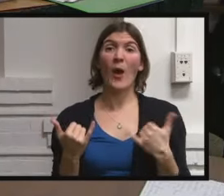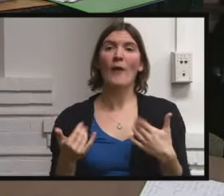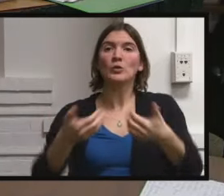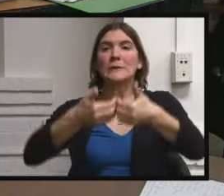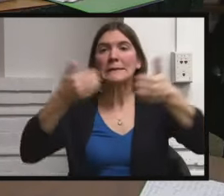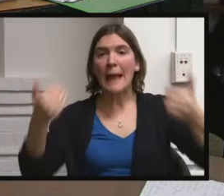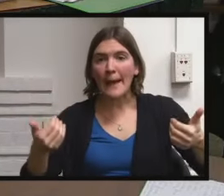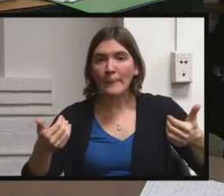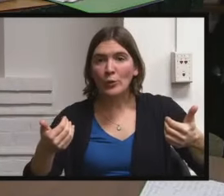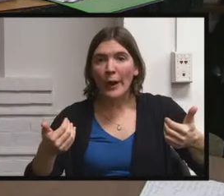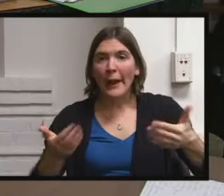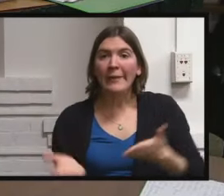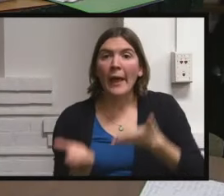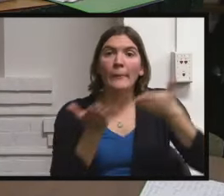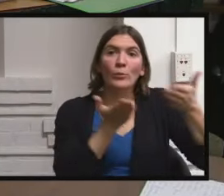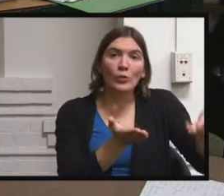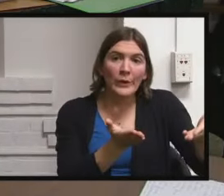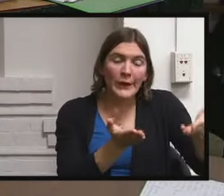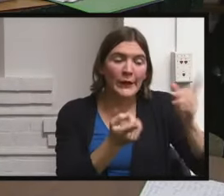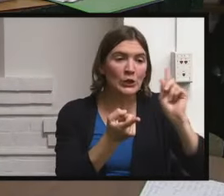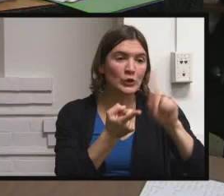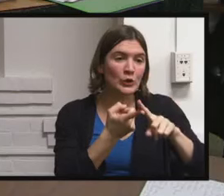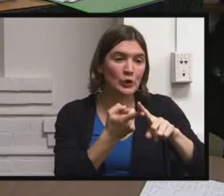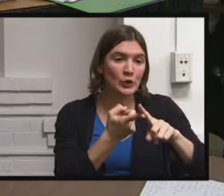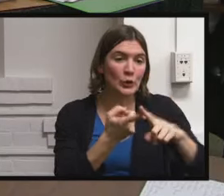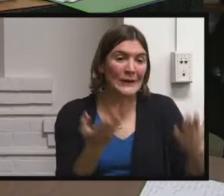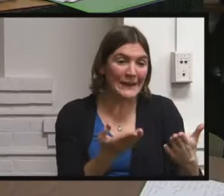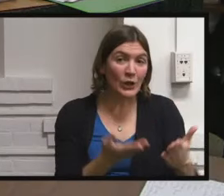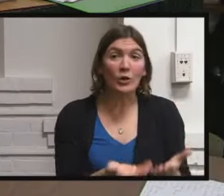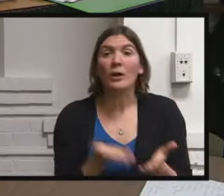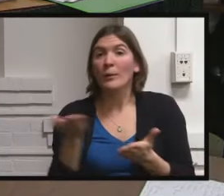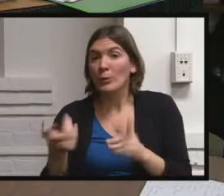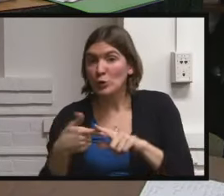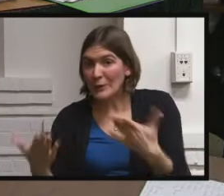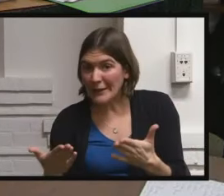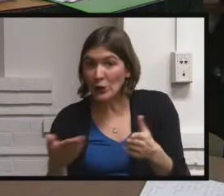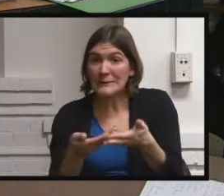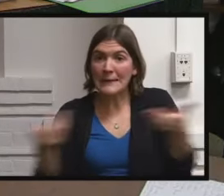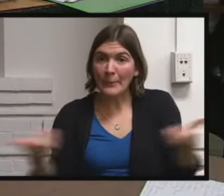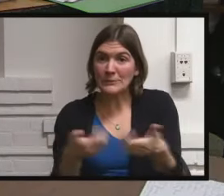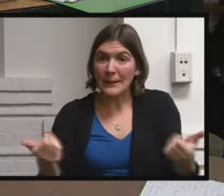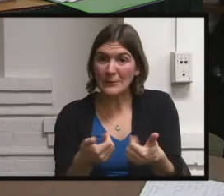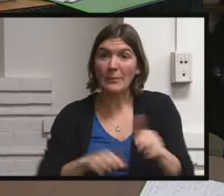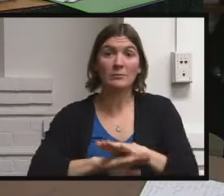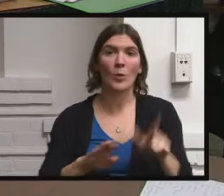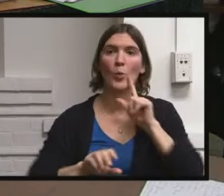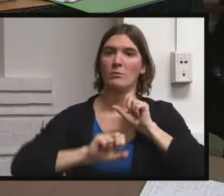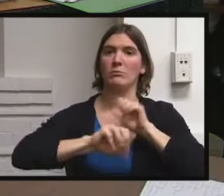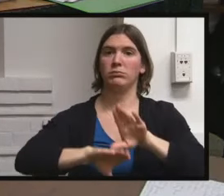stream, transporting it to the solid waste district and to the local MRF